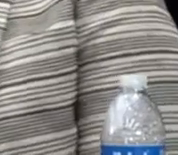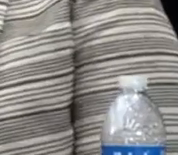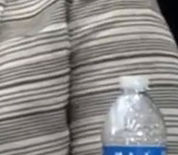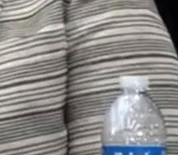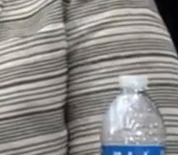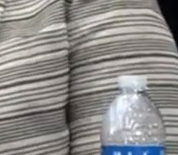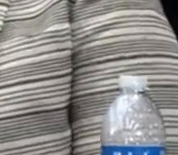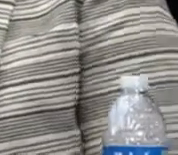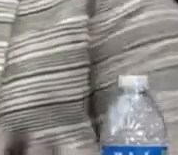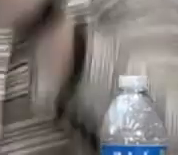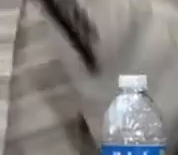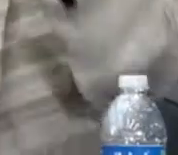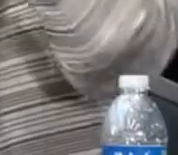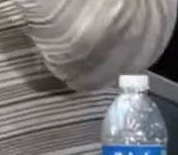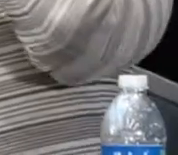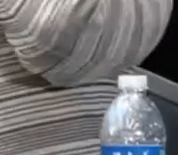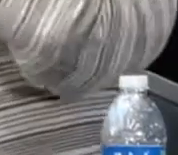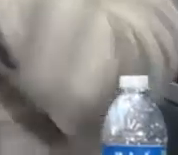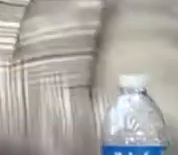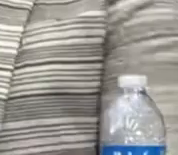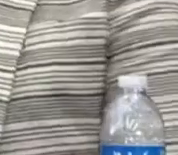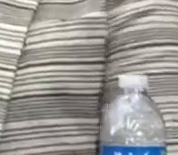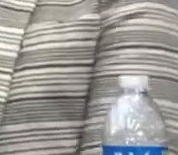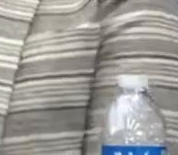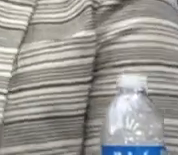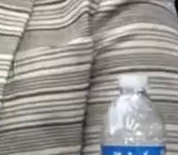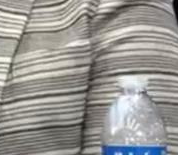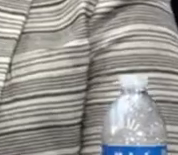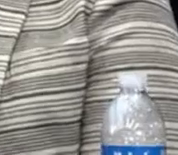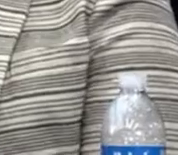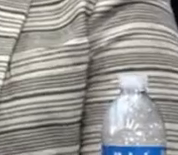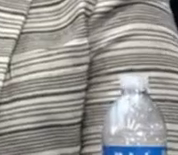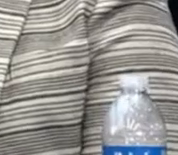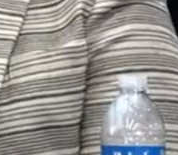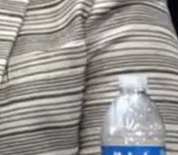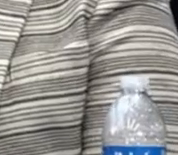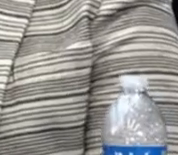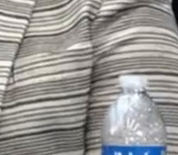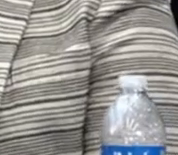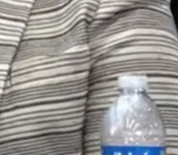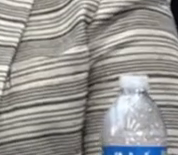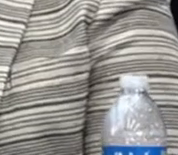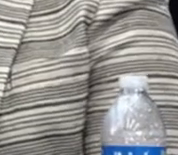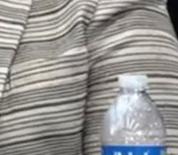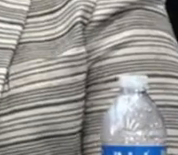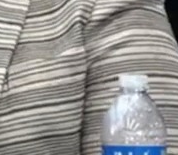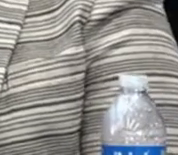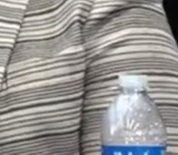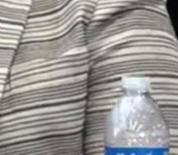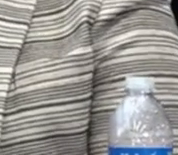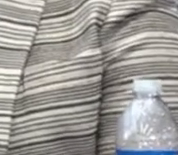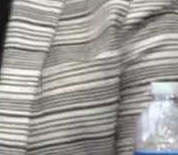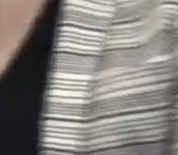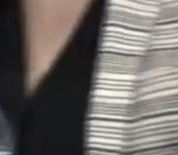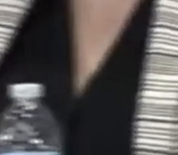it's important that this be done quickly. What we do know is that the U.S. Treasury is